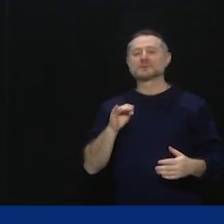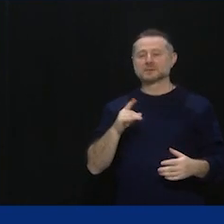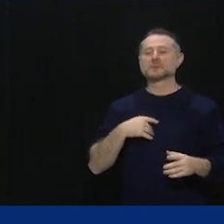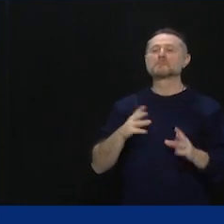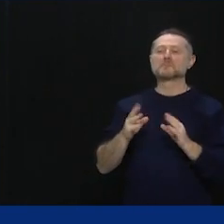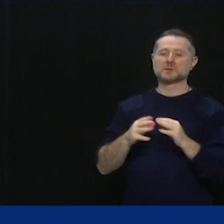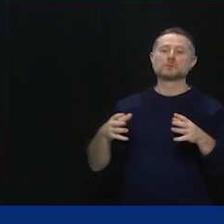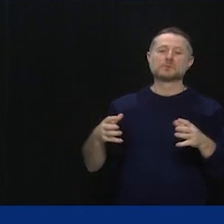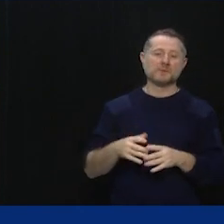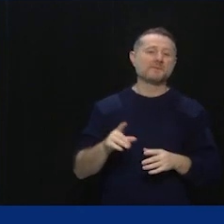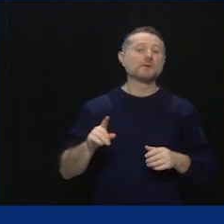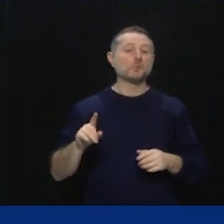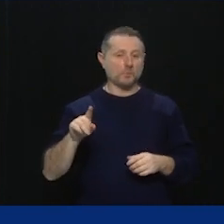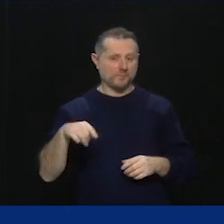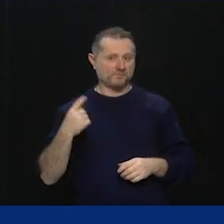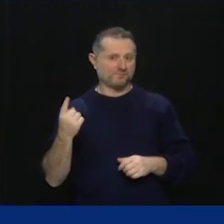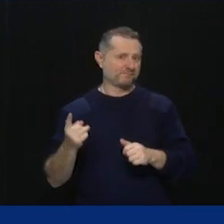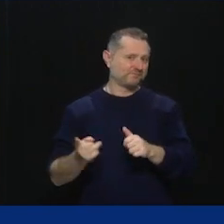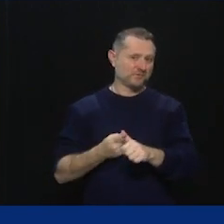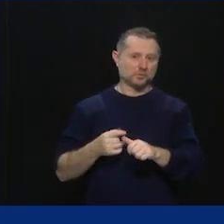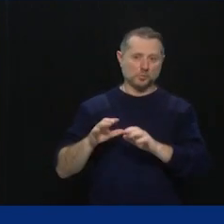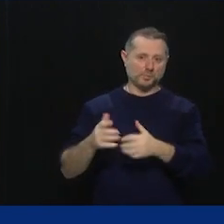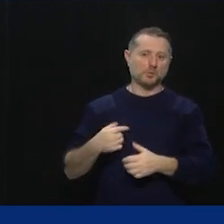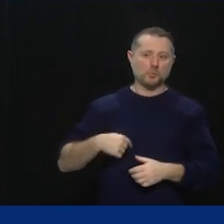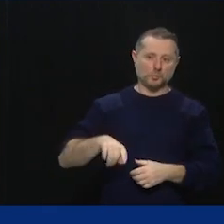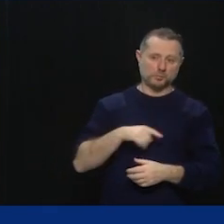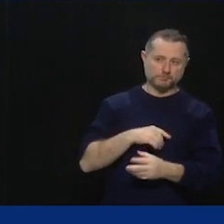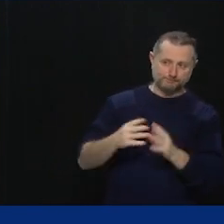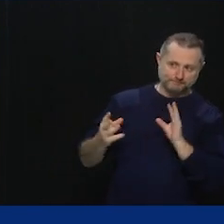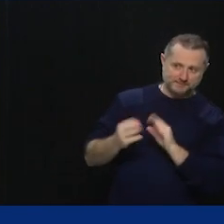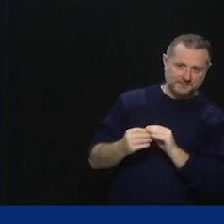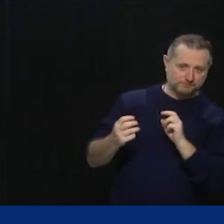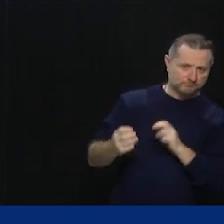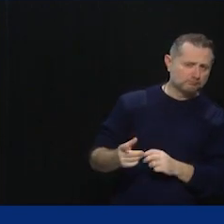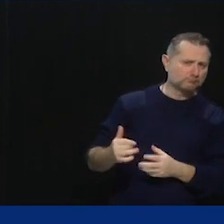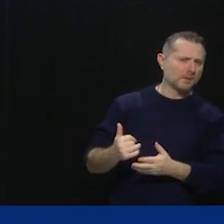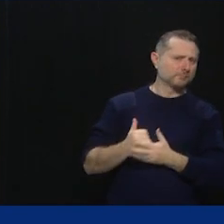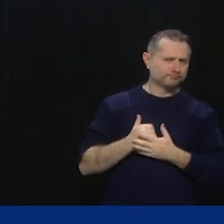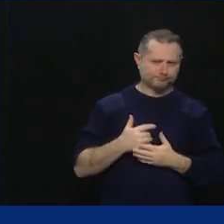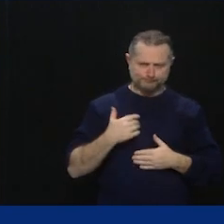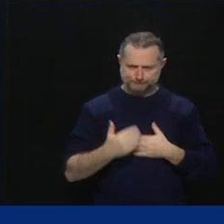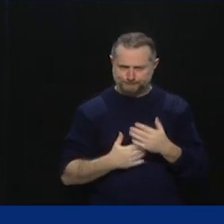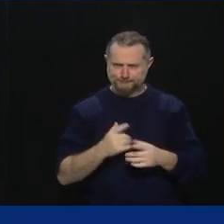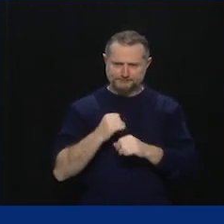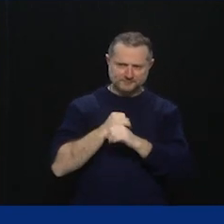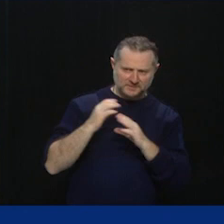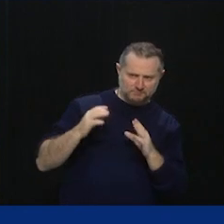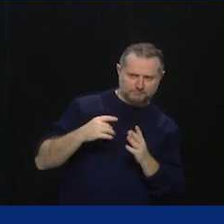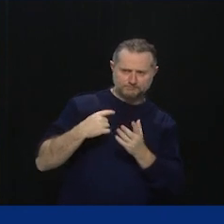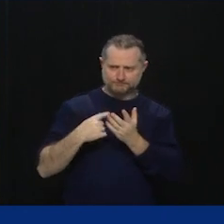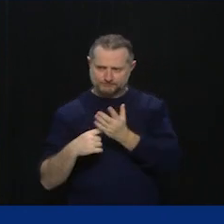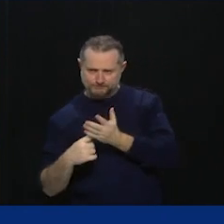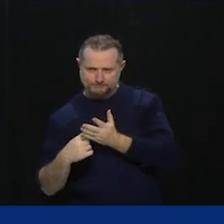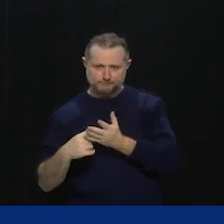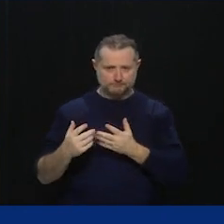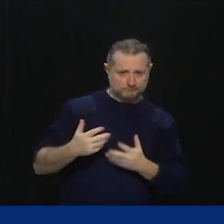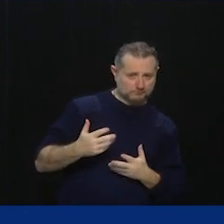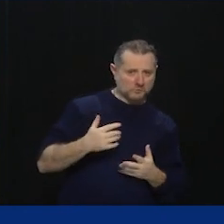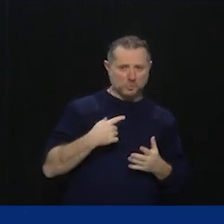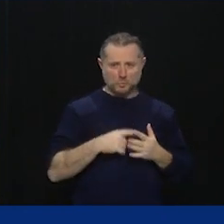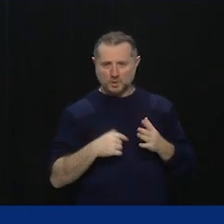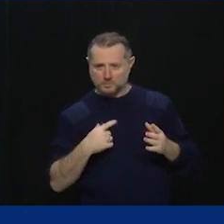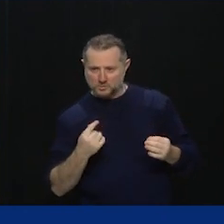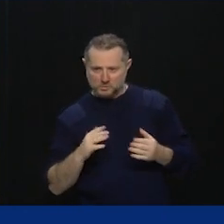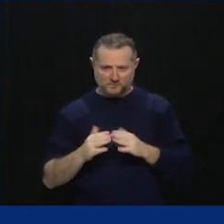group that we met with, and they did help us in articulating what they believed the community wanted. They helped us through the design process to make